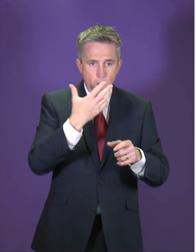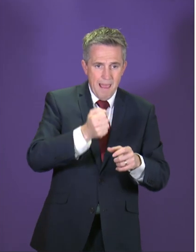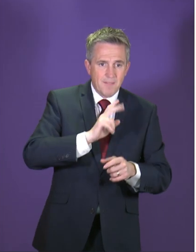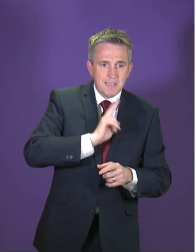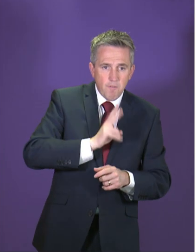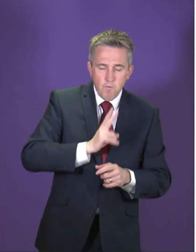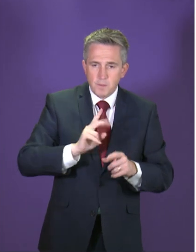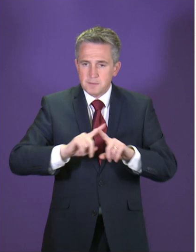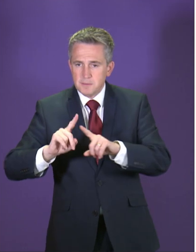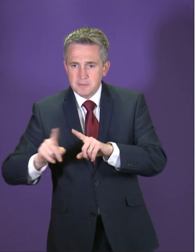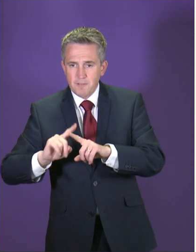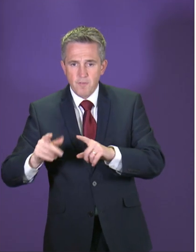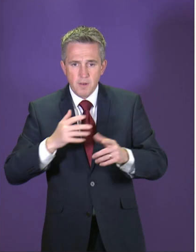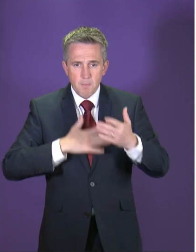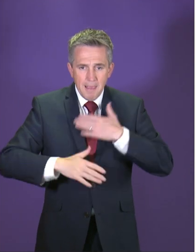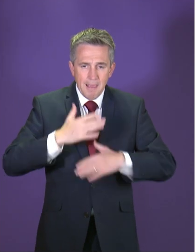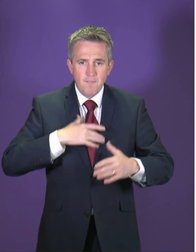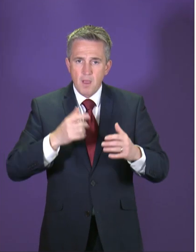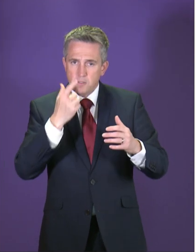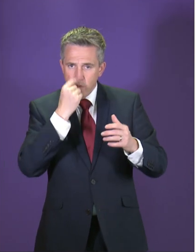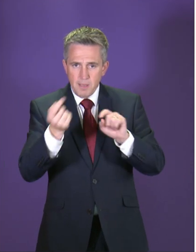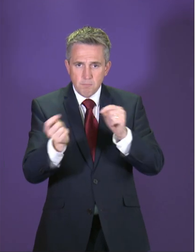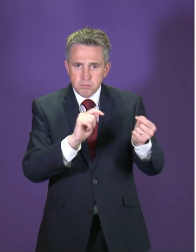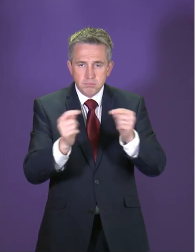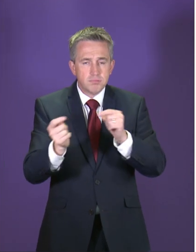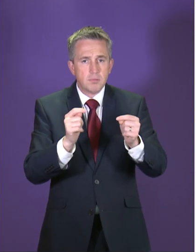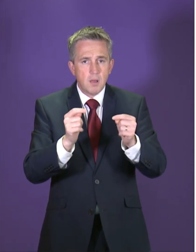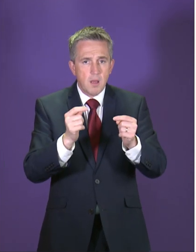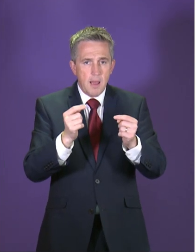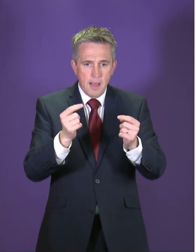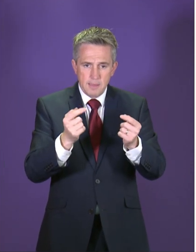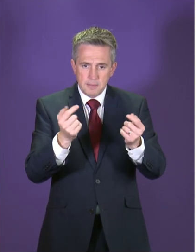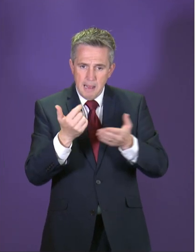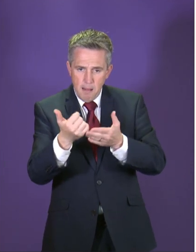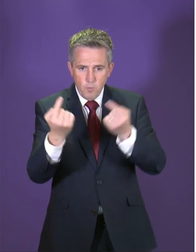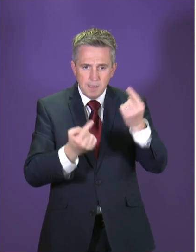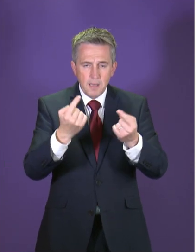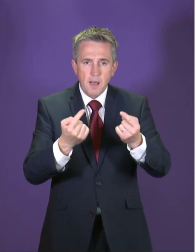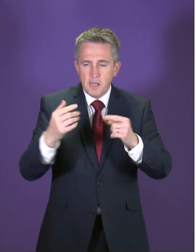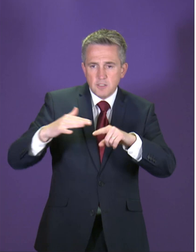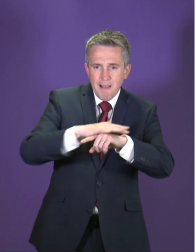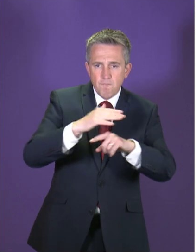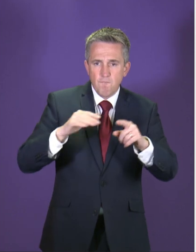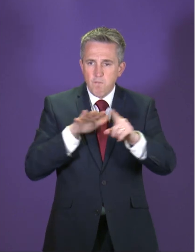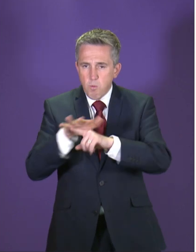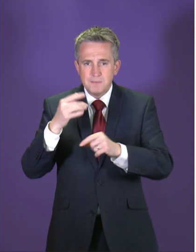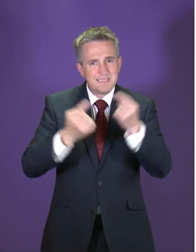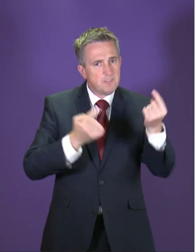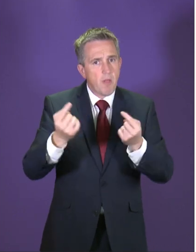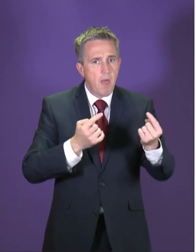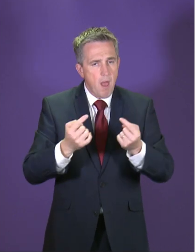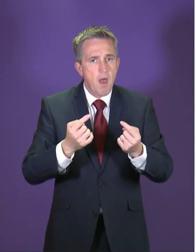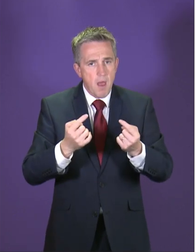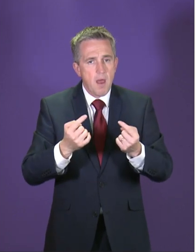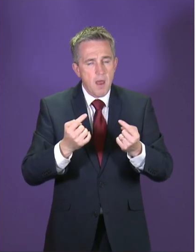voices, will interact, compete, and conspire, and so energize one another. Now,